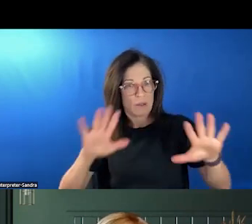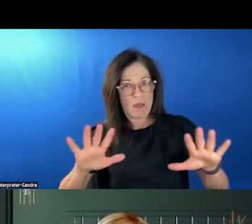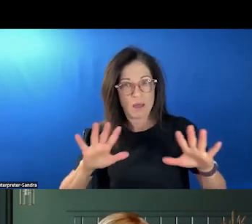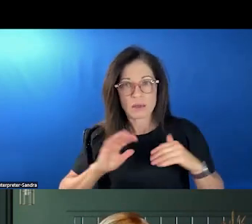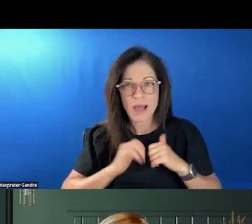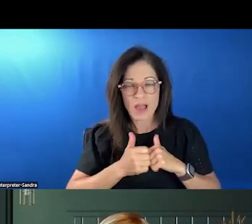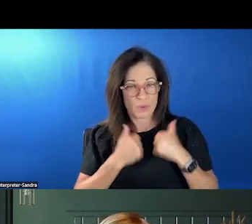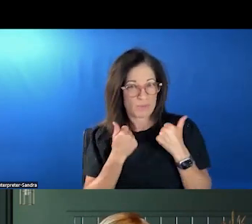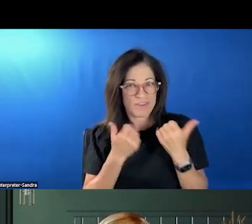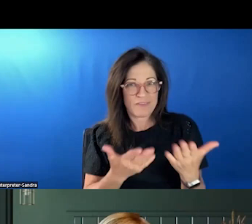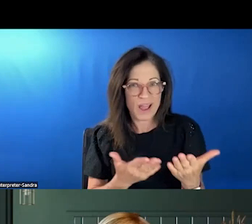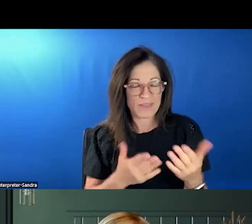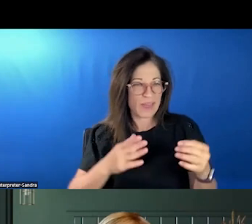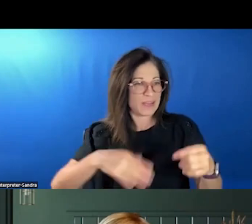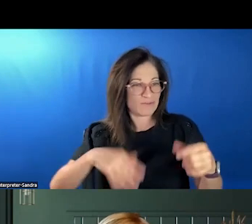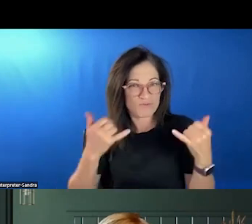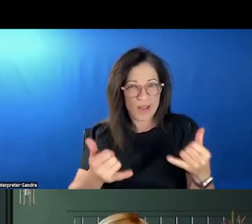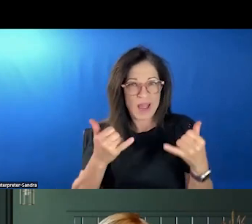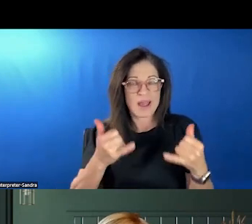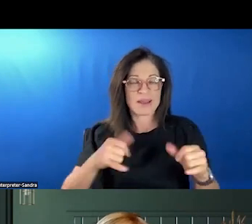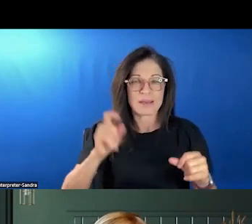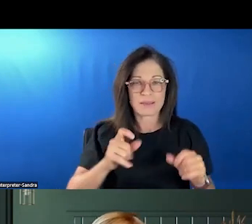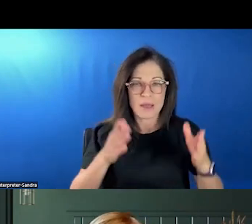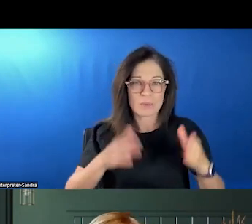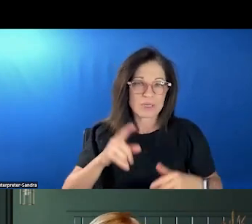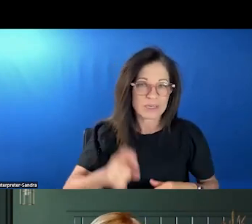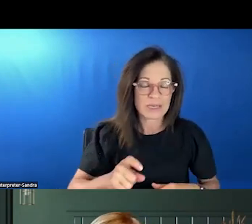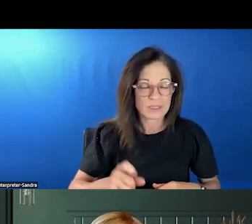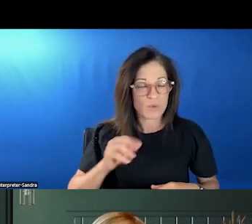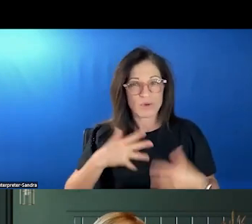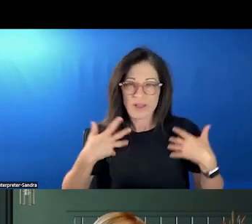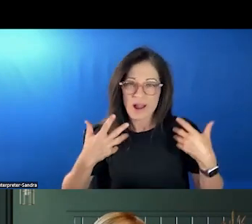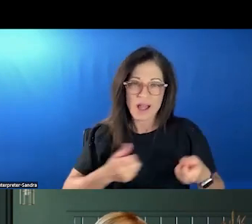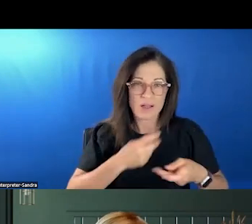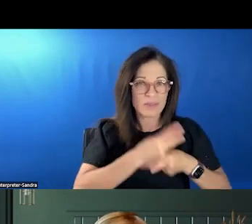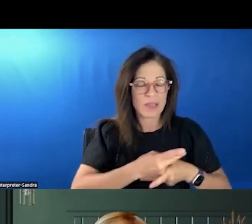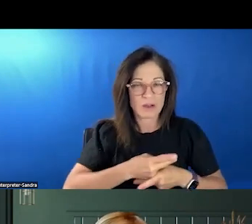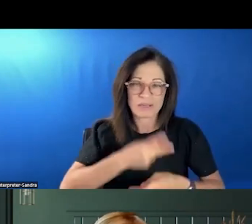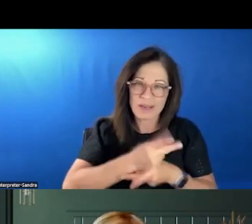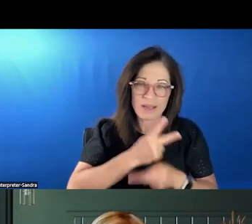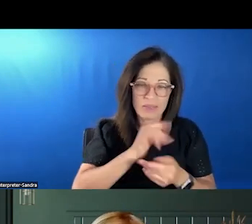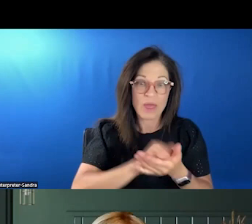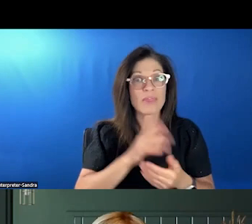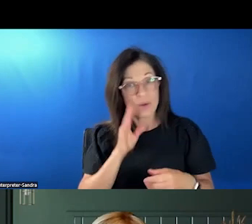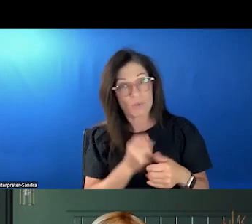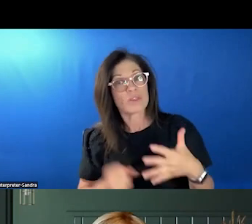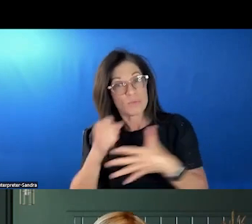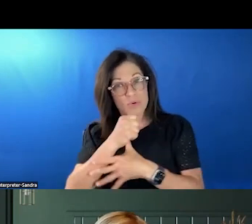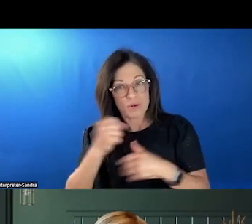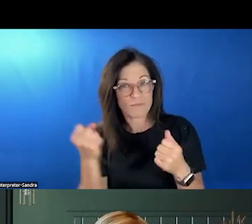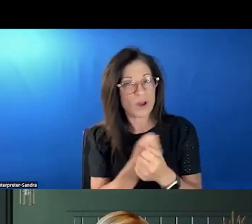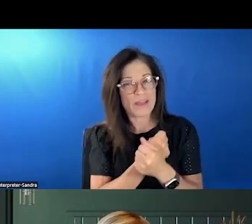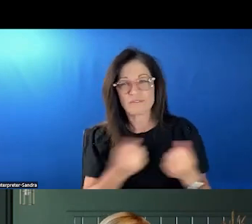immediate need that this person has for healthcare taken care of. And that's going to be the priority over everything